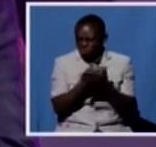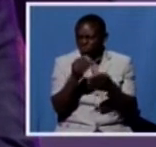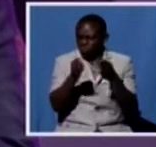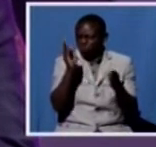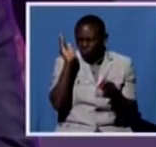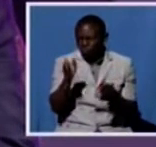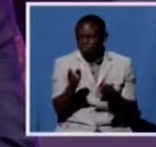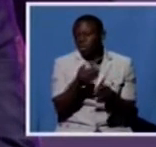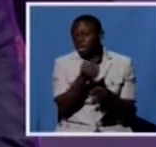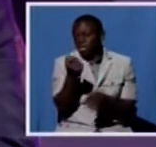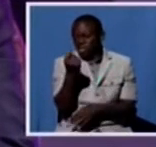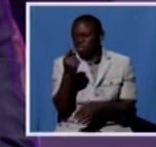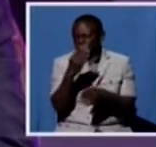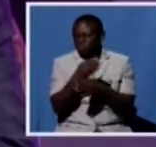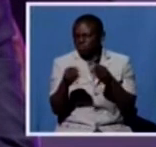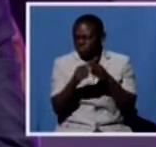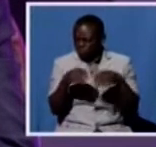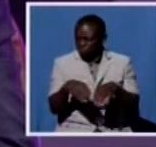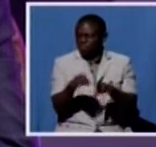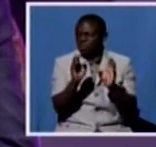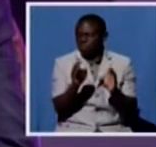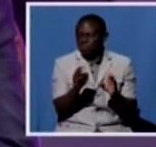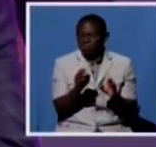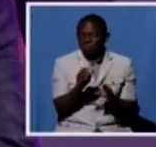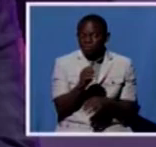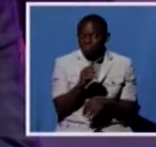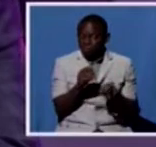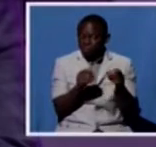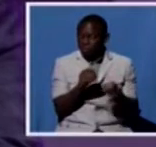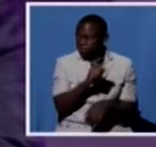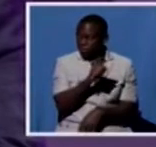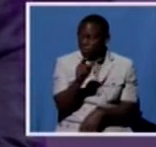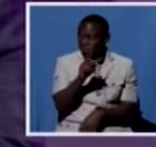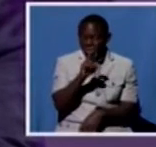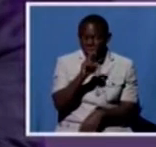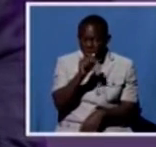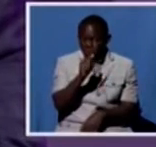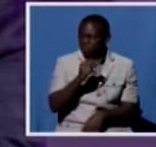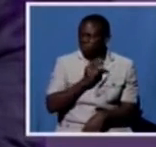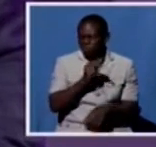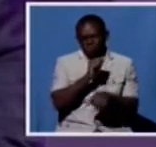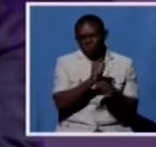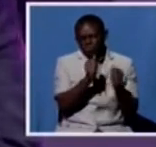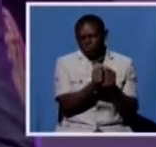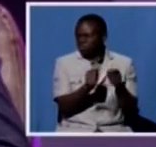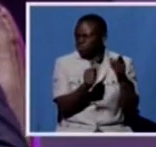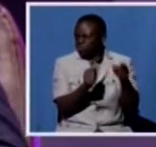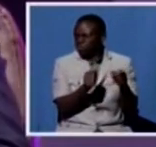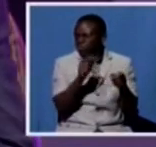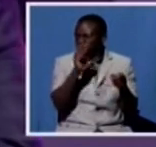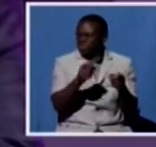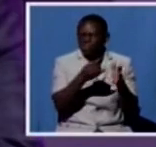on board. We are also engaging ZRA so that we can identify. We've identified, I think, about